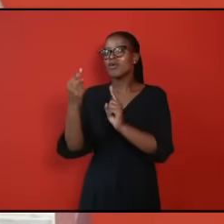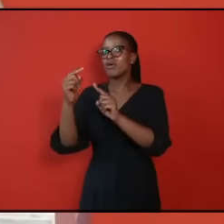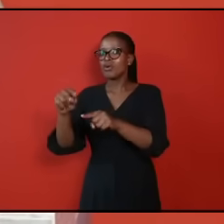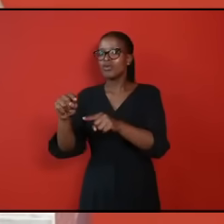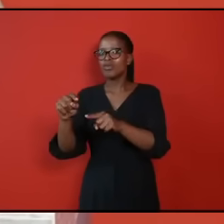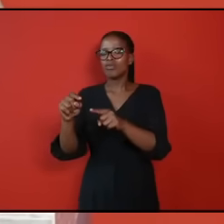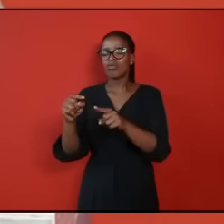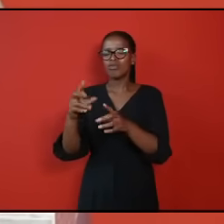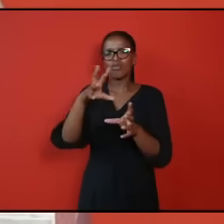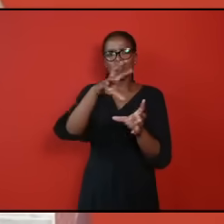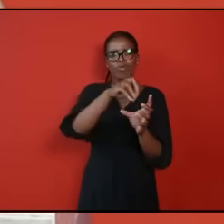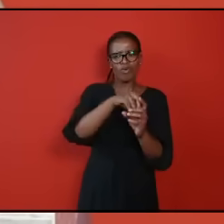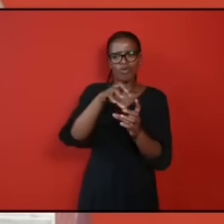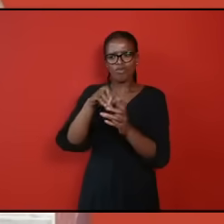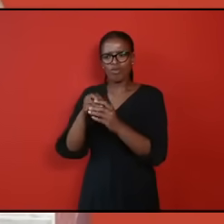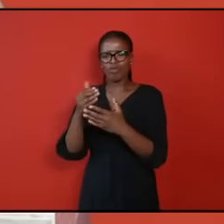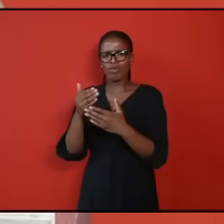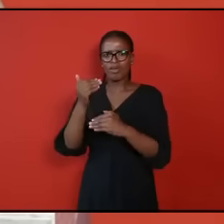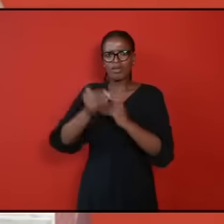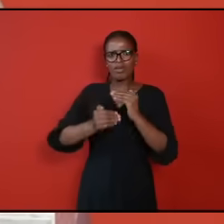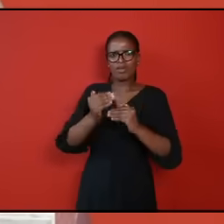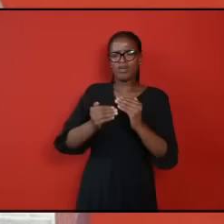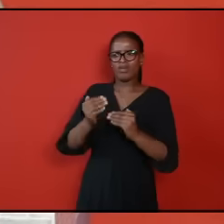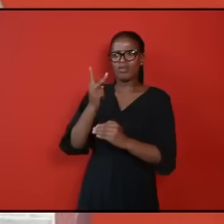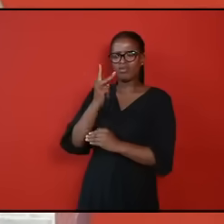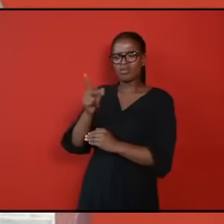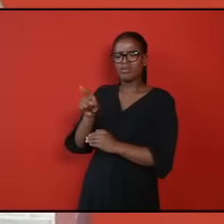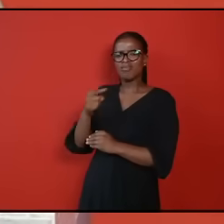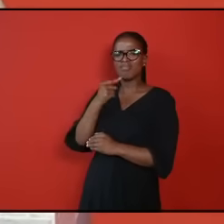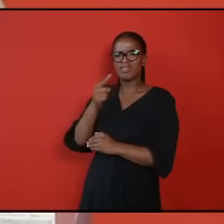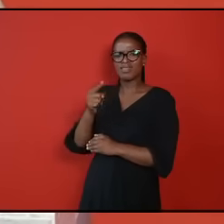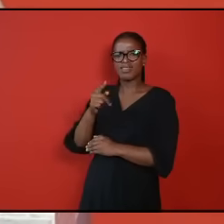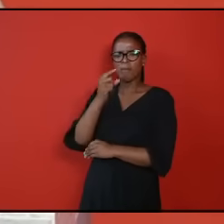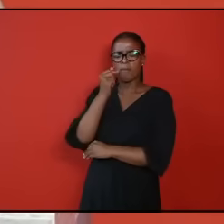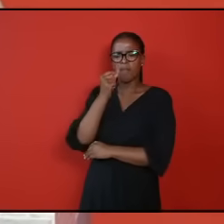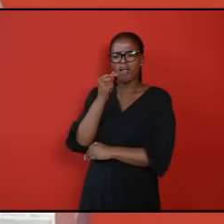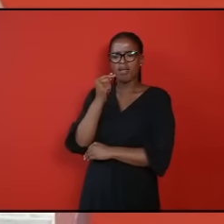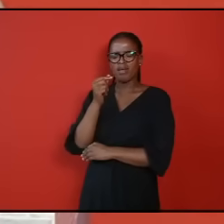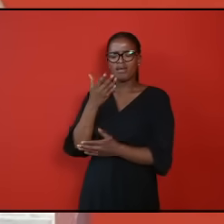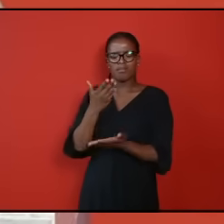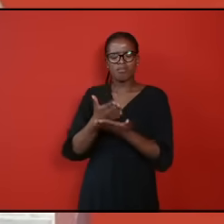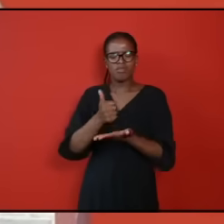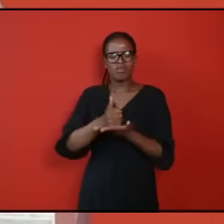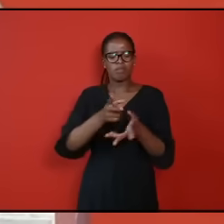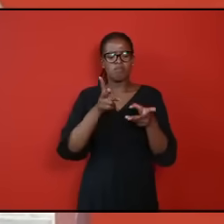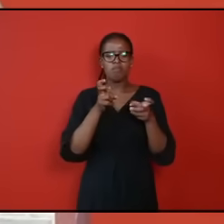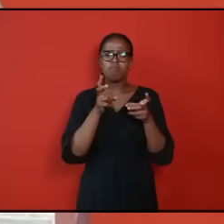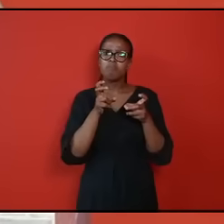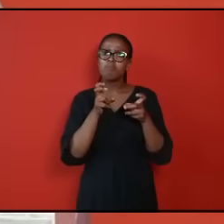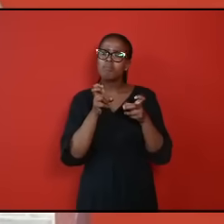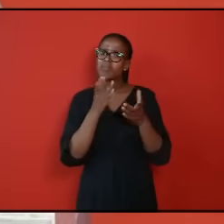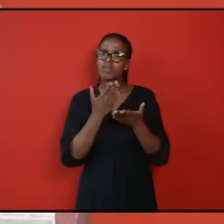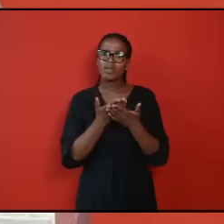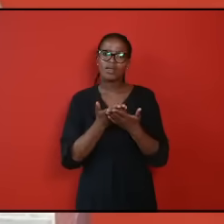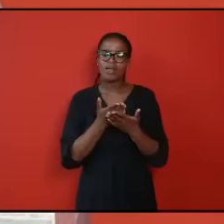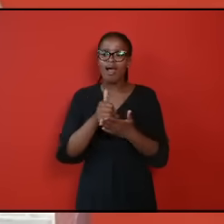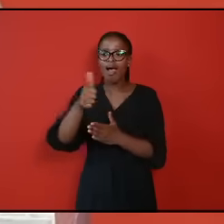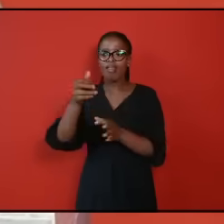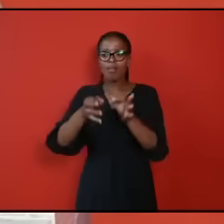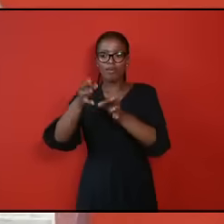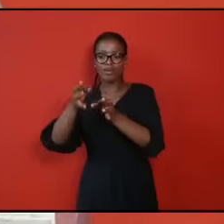with the progressives, is the kind of a guy who will be willing to listen and engage other